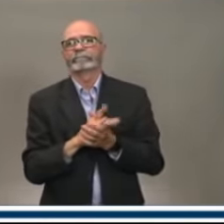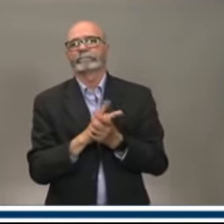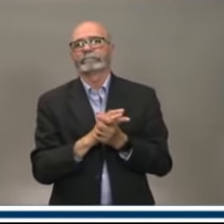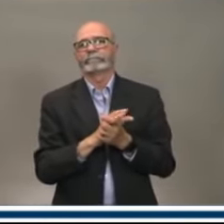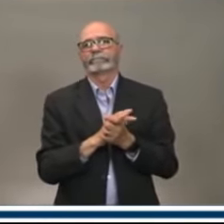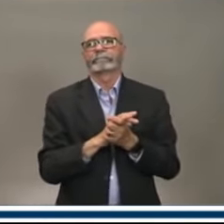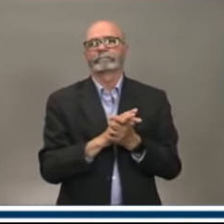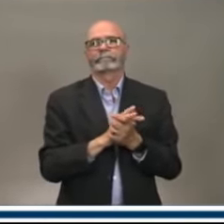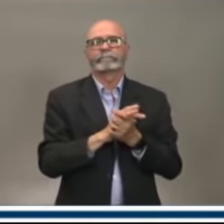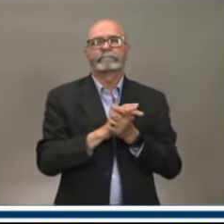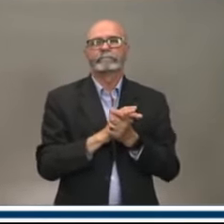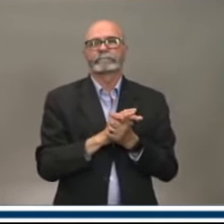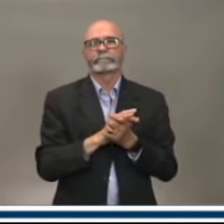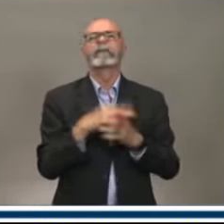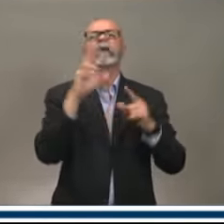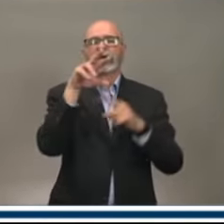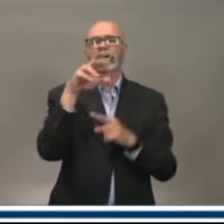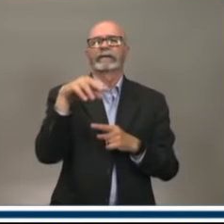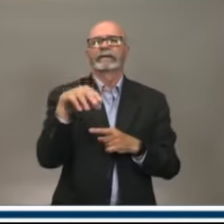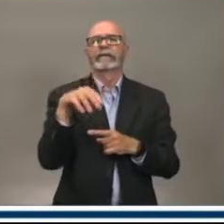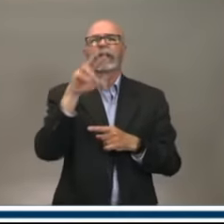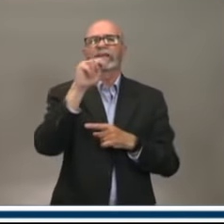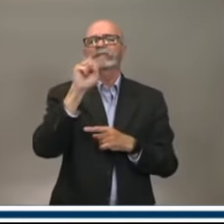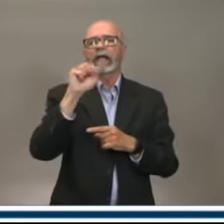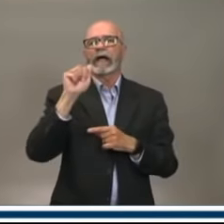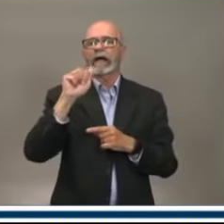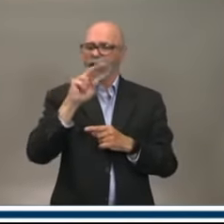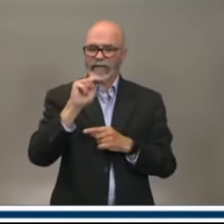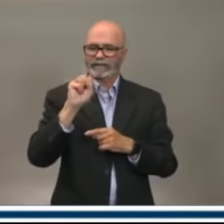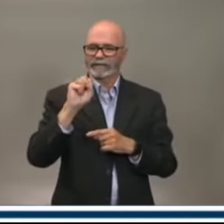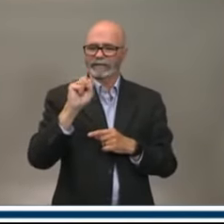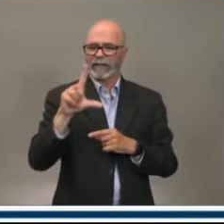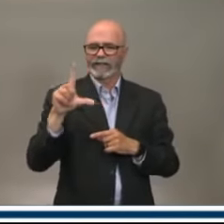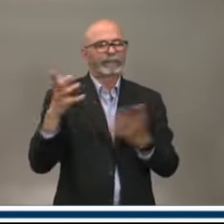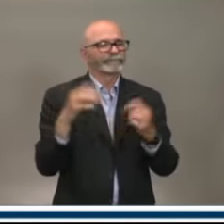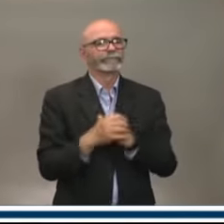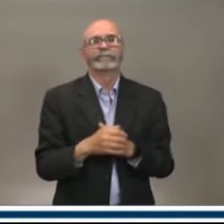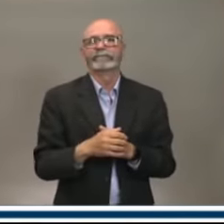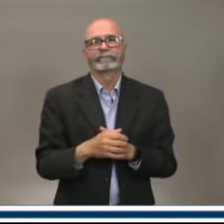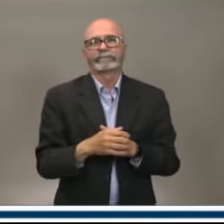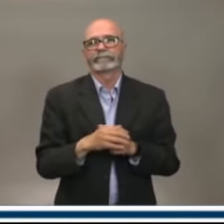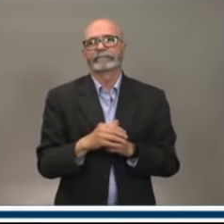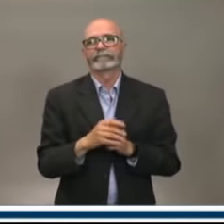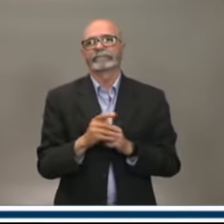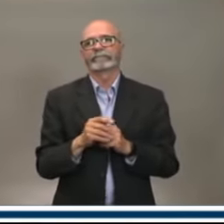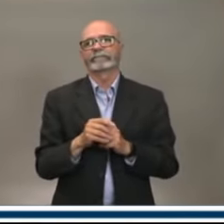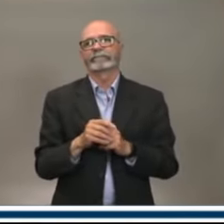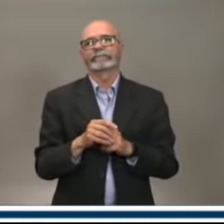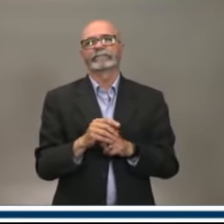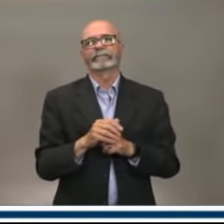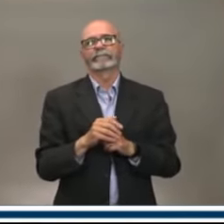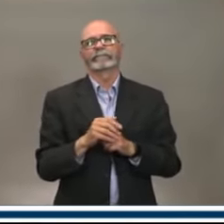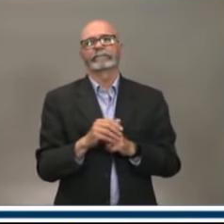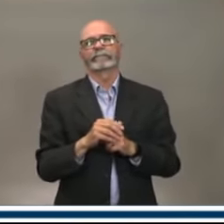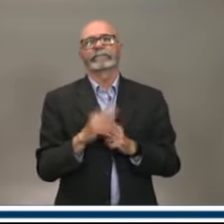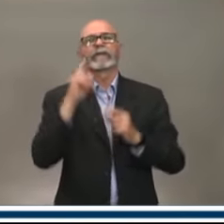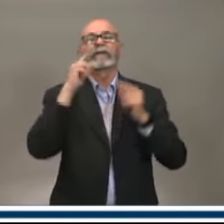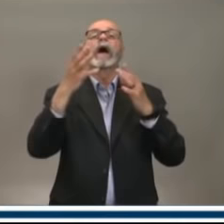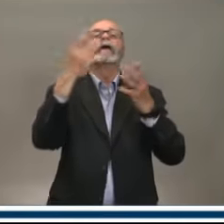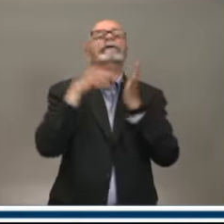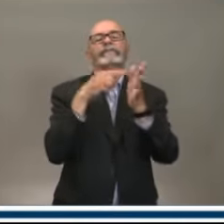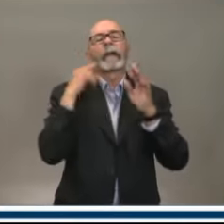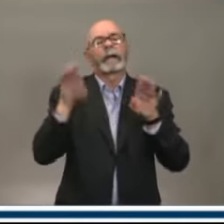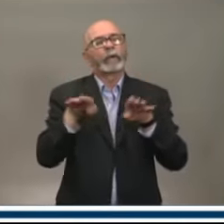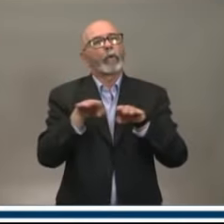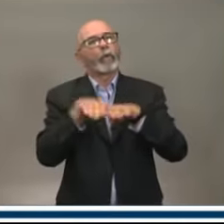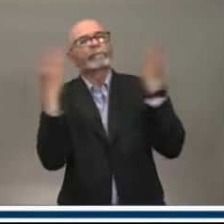up restrictions today, including small weddings, regulated health services like physio, museums, galleries, libraries. Our active case numbers continue